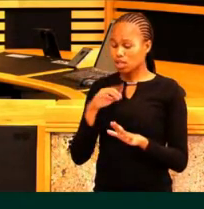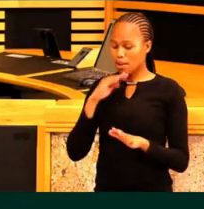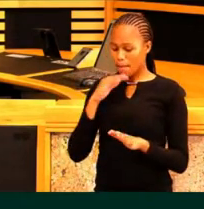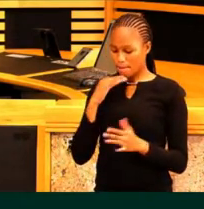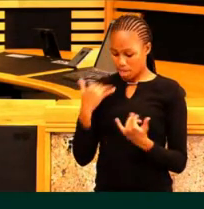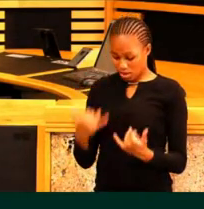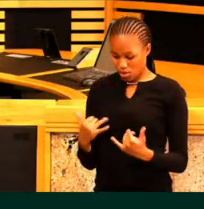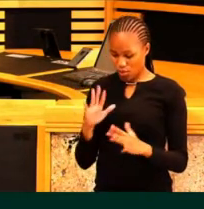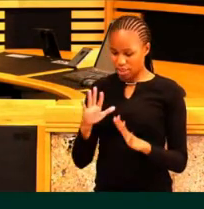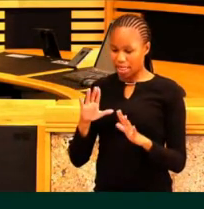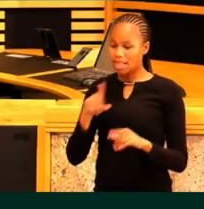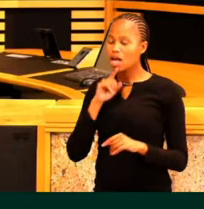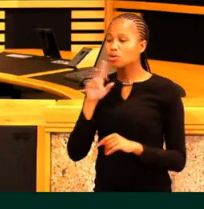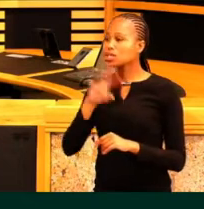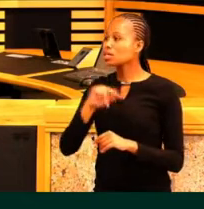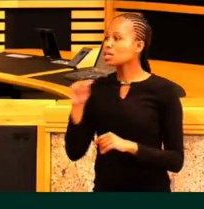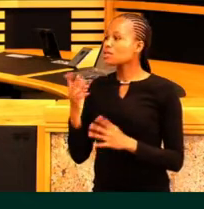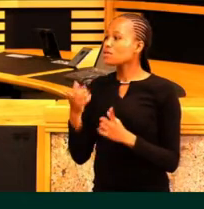is